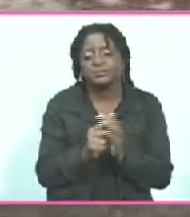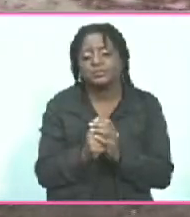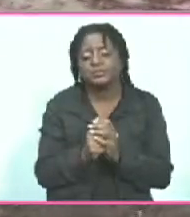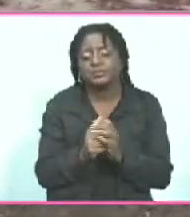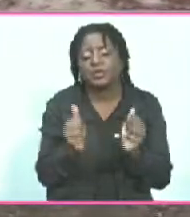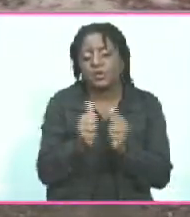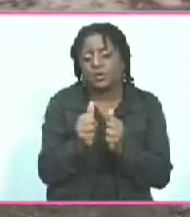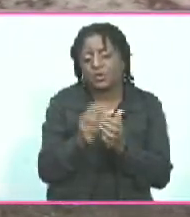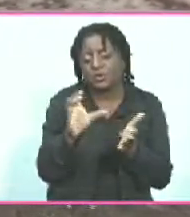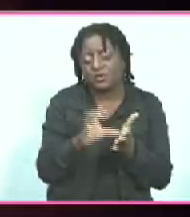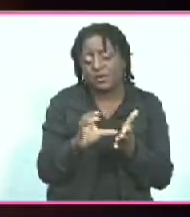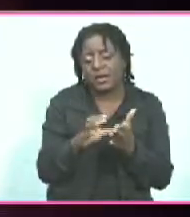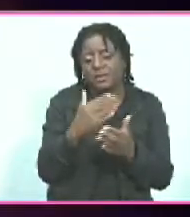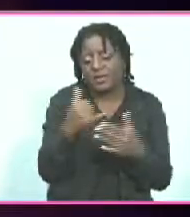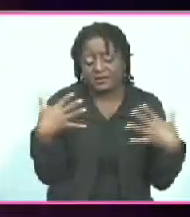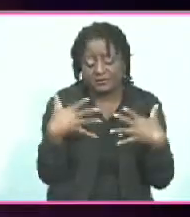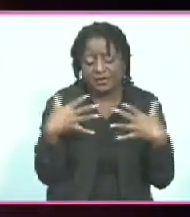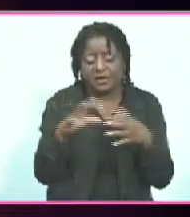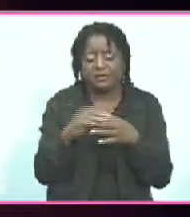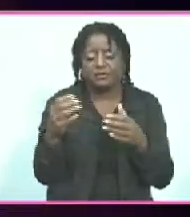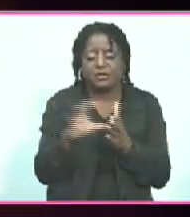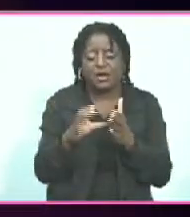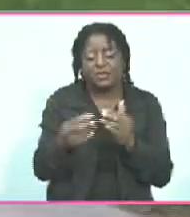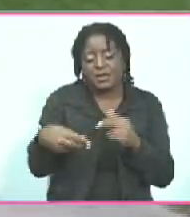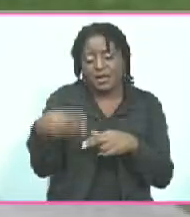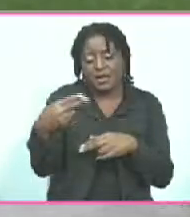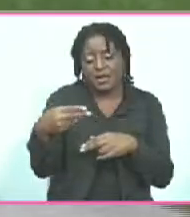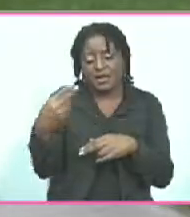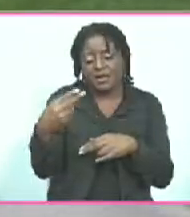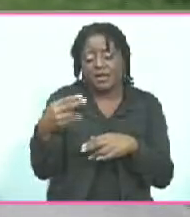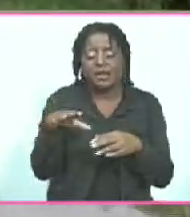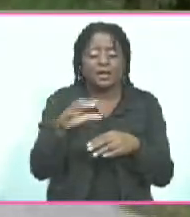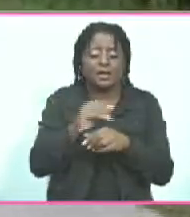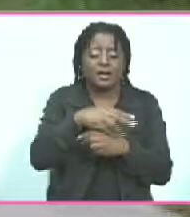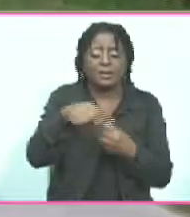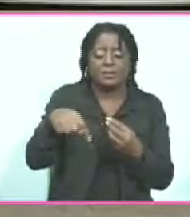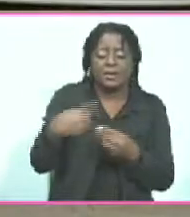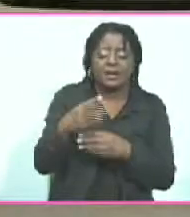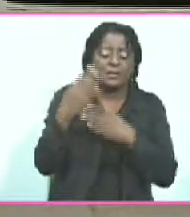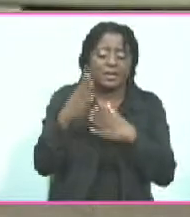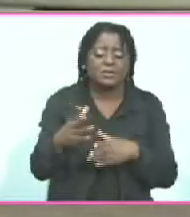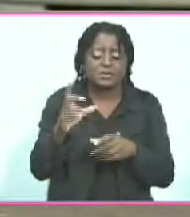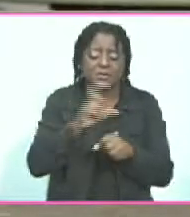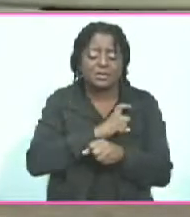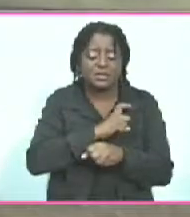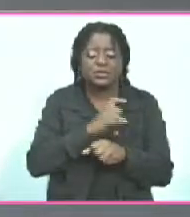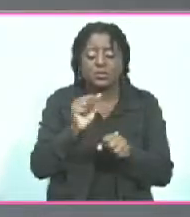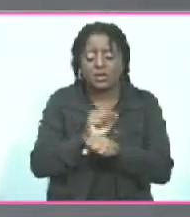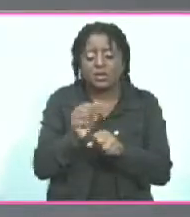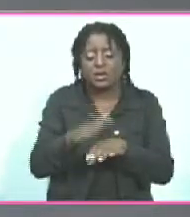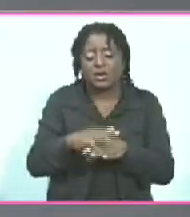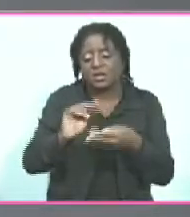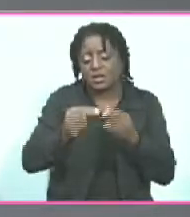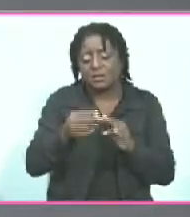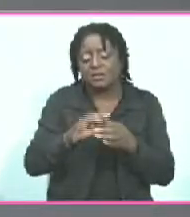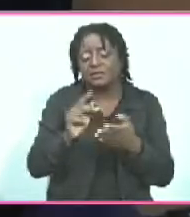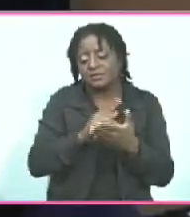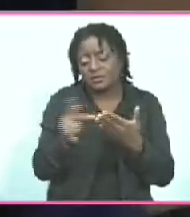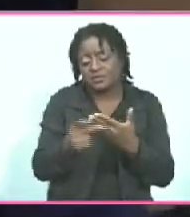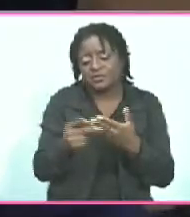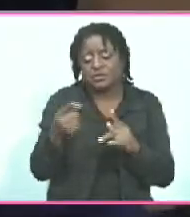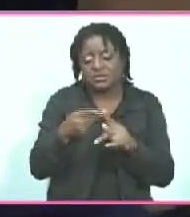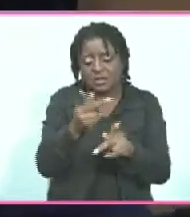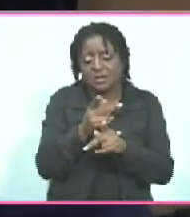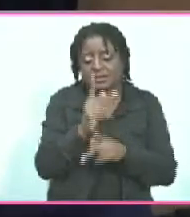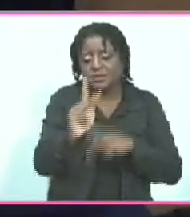With crime and the fear of crime high among Bahamians, police are working on a number of initiatives to keep the public safe. One of them that was